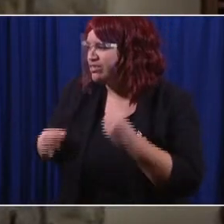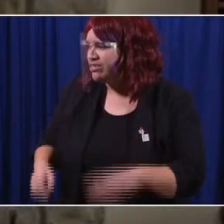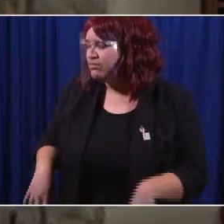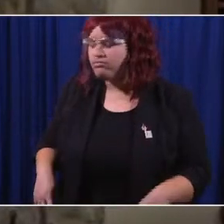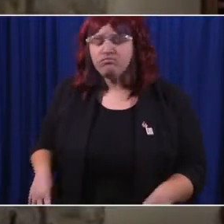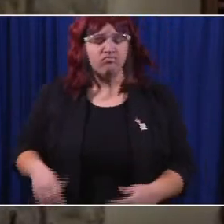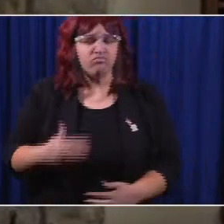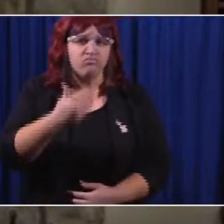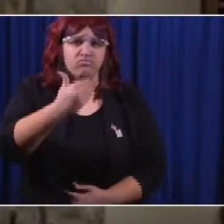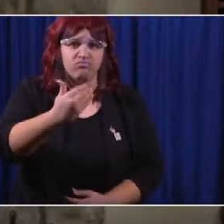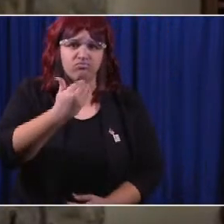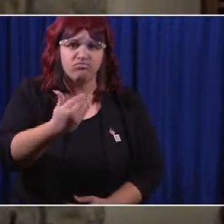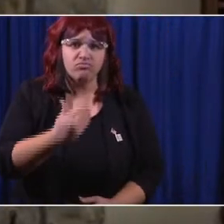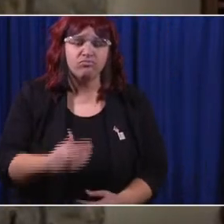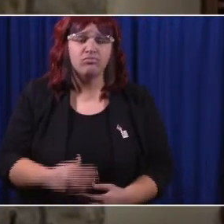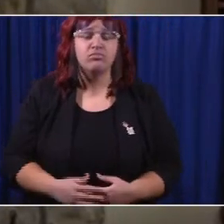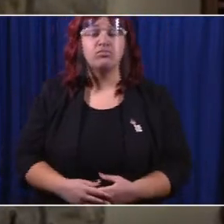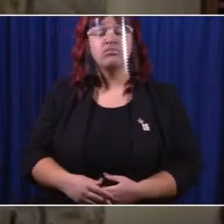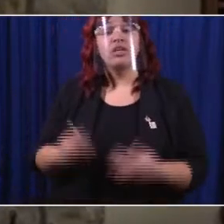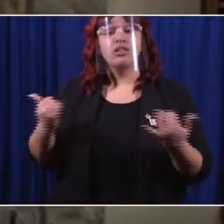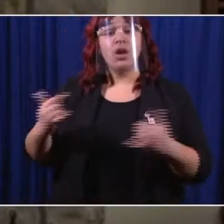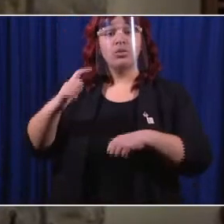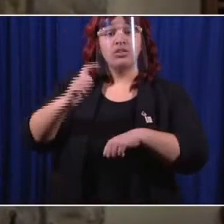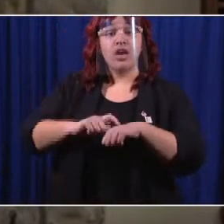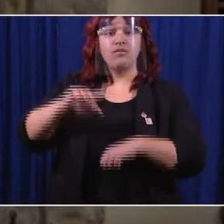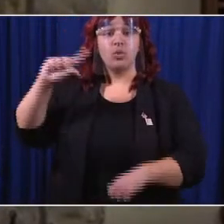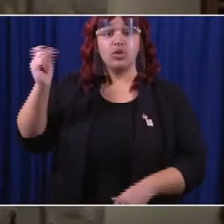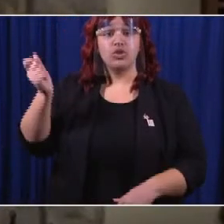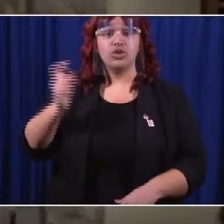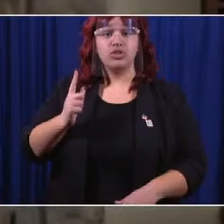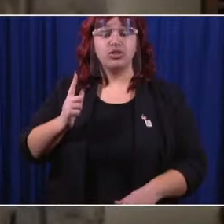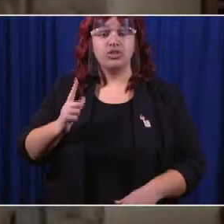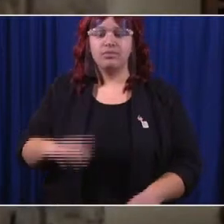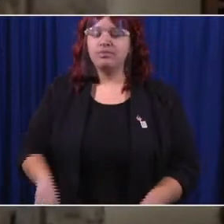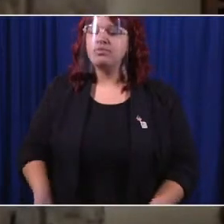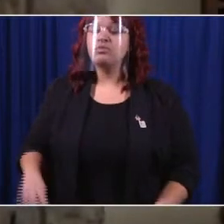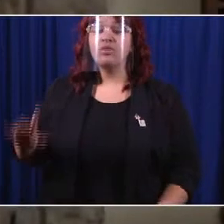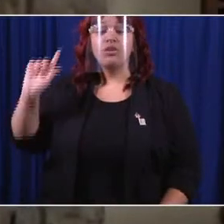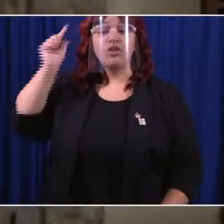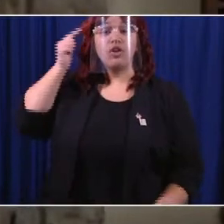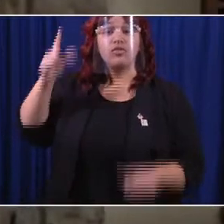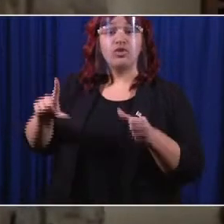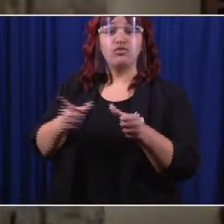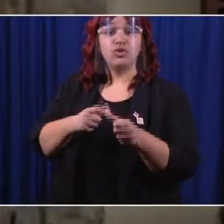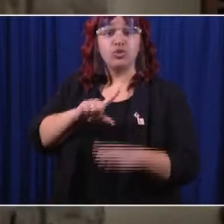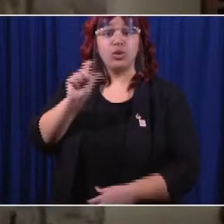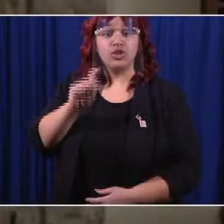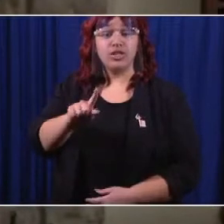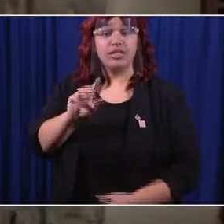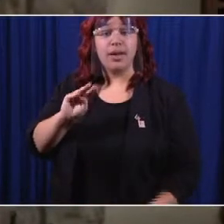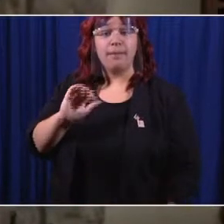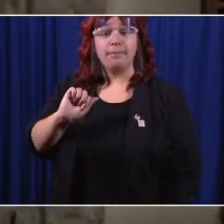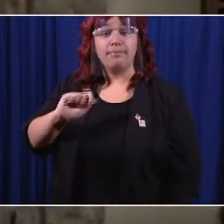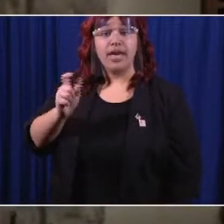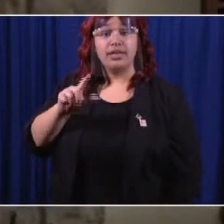day. We're ready to go to questions. Governor, first question today is from Max Philby at the Columbus